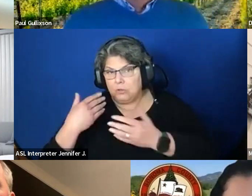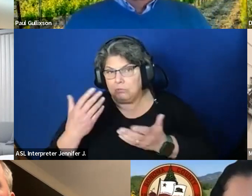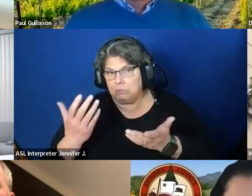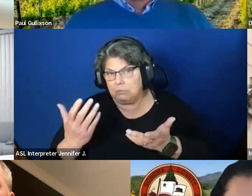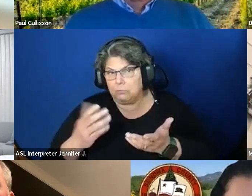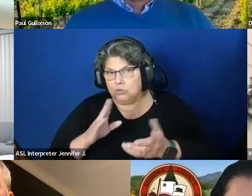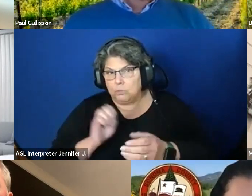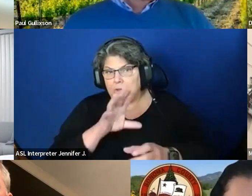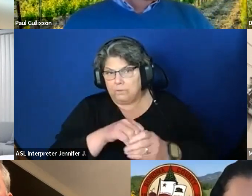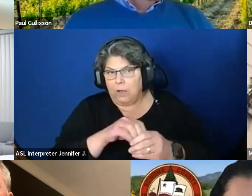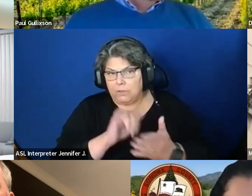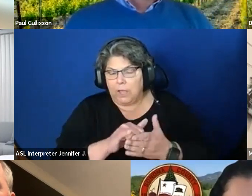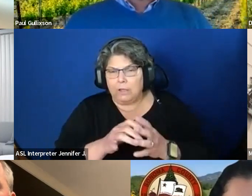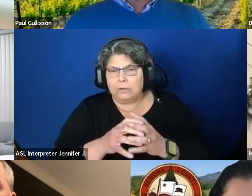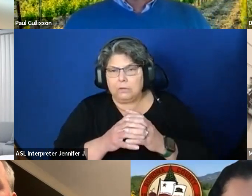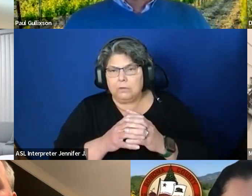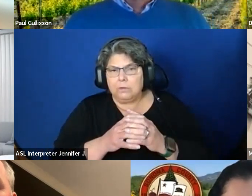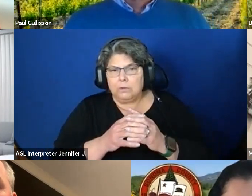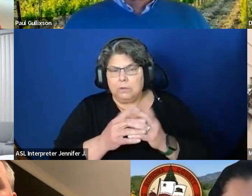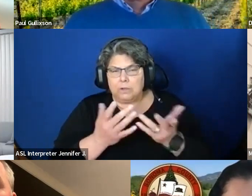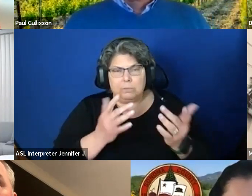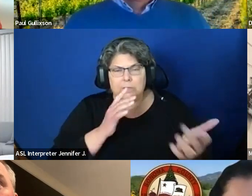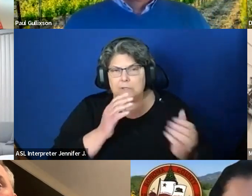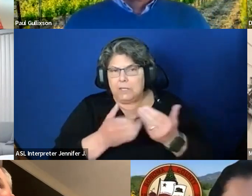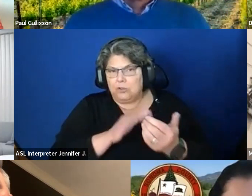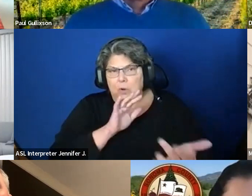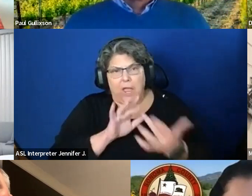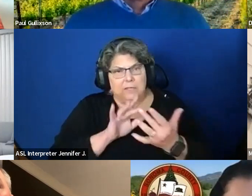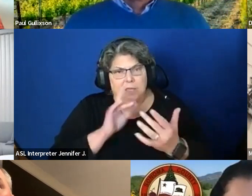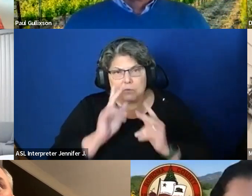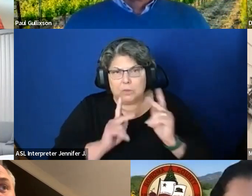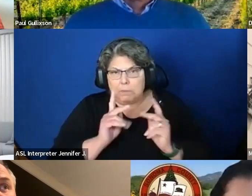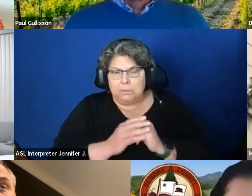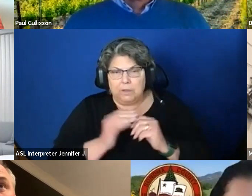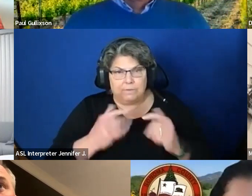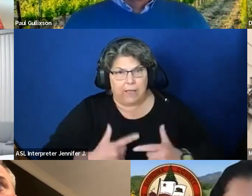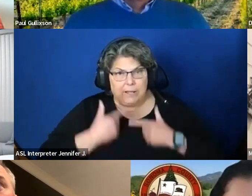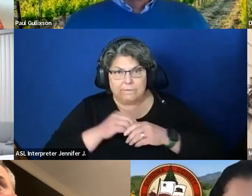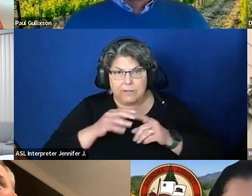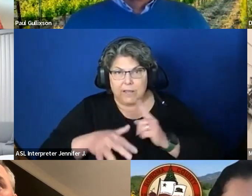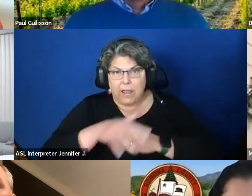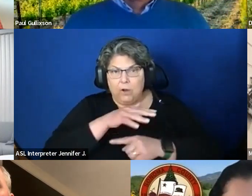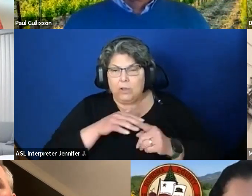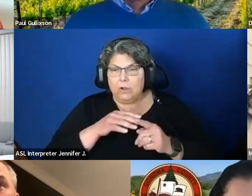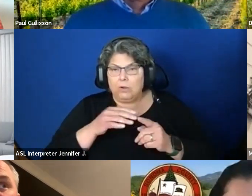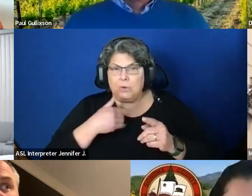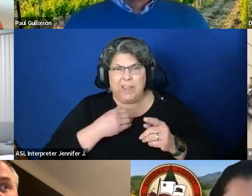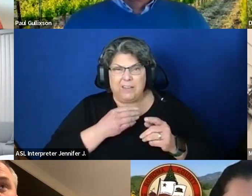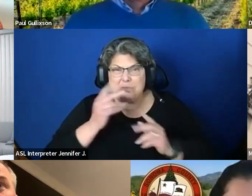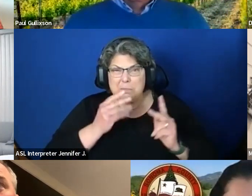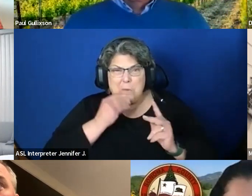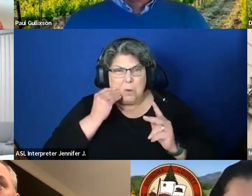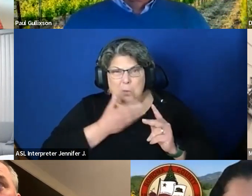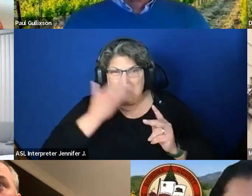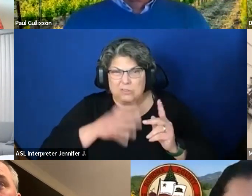responsibility to be a part of that and to be accessible to those individuals. If I'm living in an area where I have homelessness in the streets around